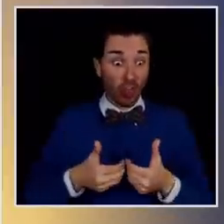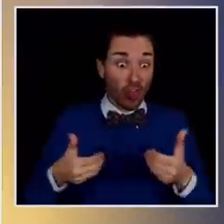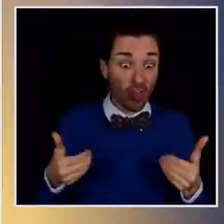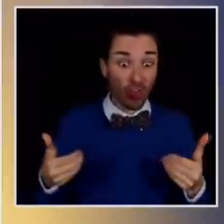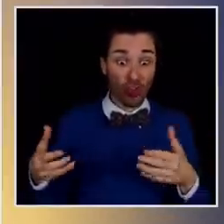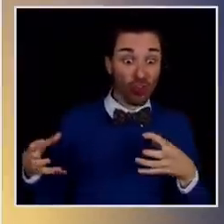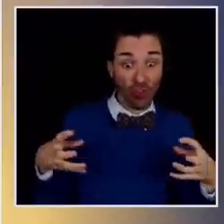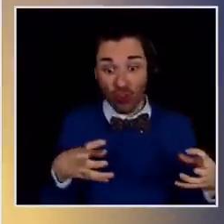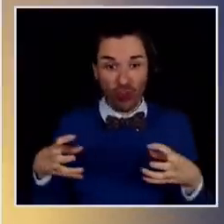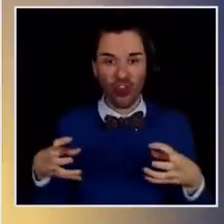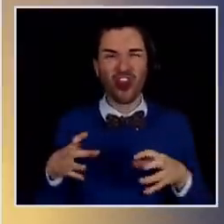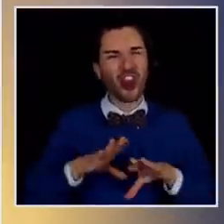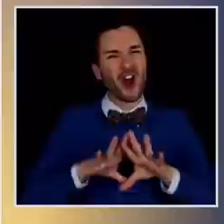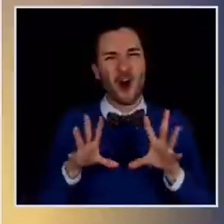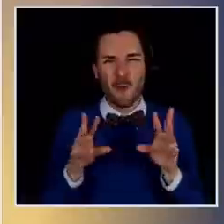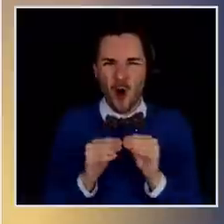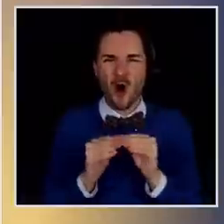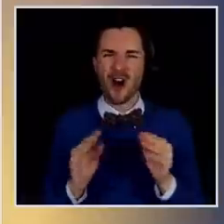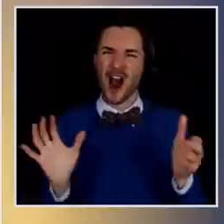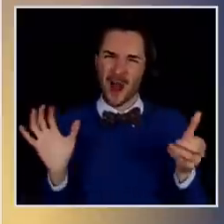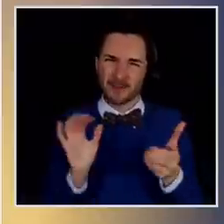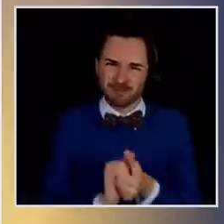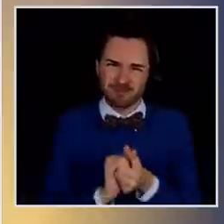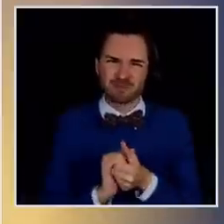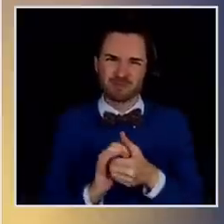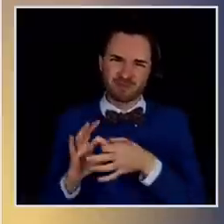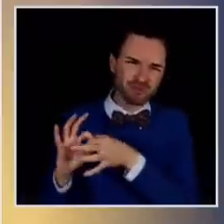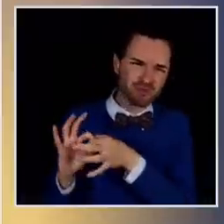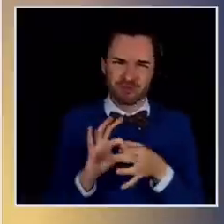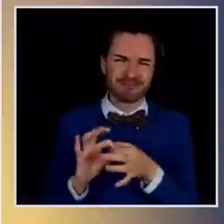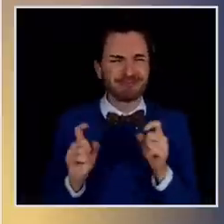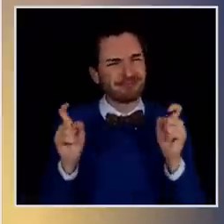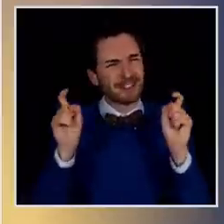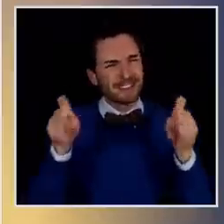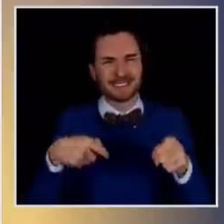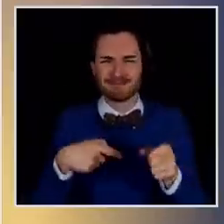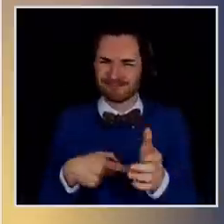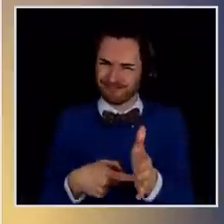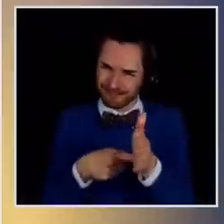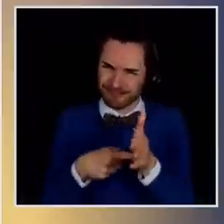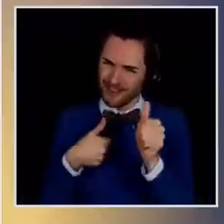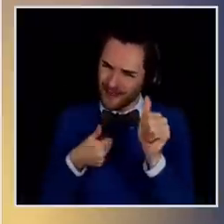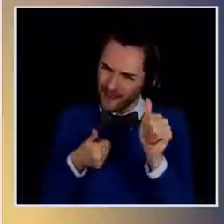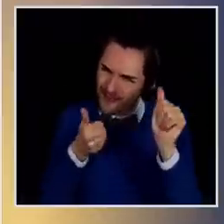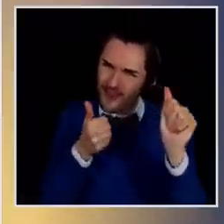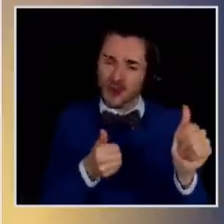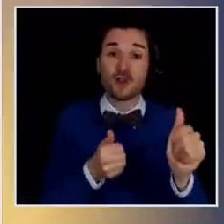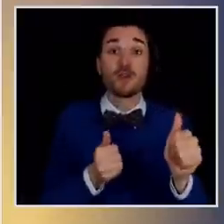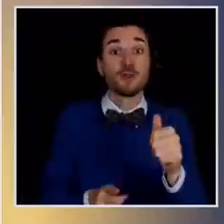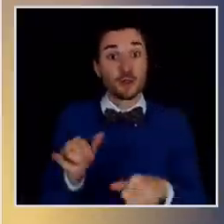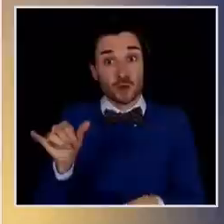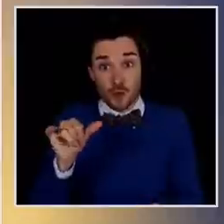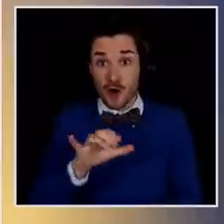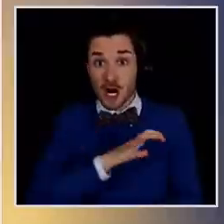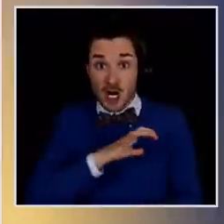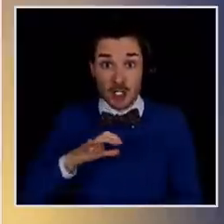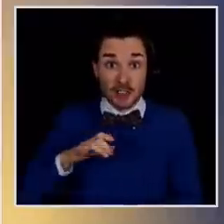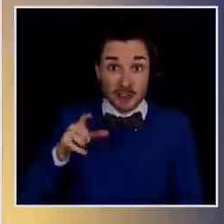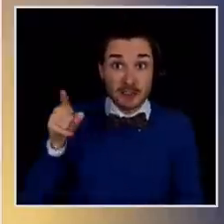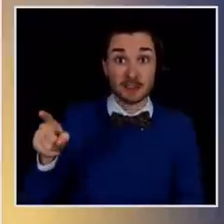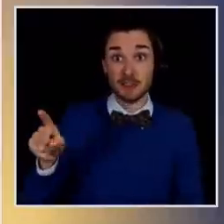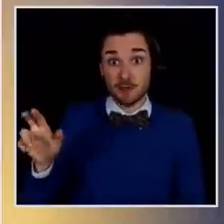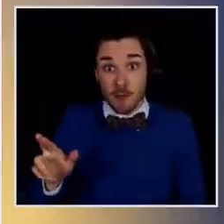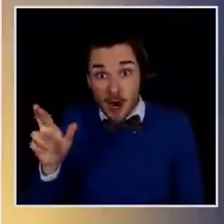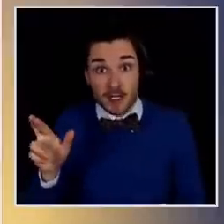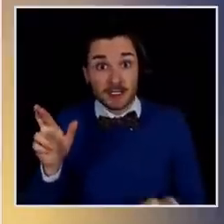interest. And that's the choice I'll make. And I'll call on Congress, Democrats and Republicans alike, to make that